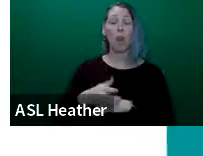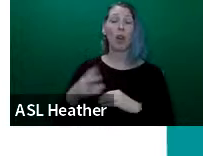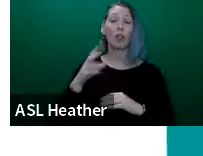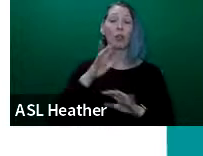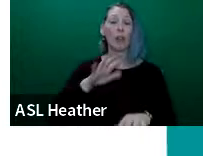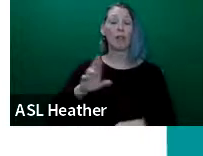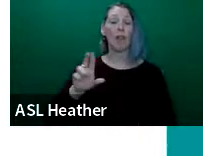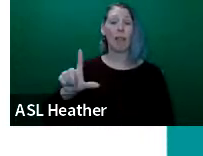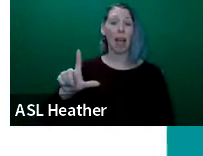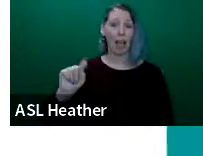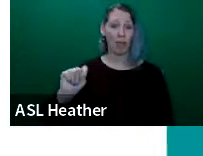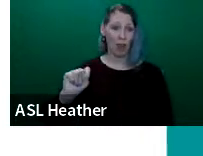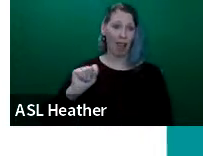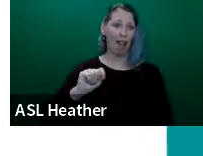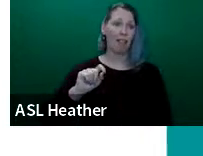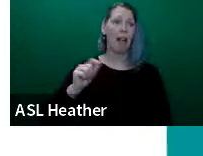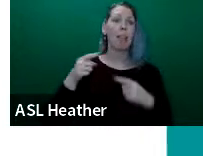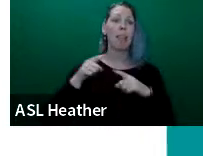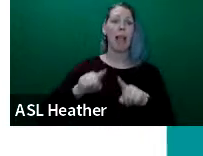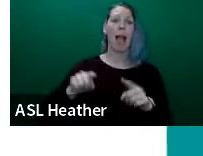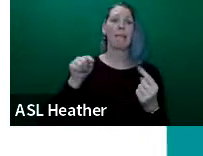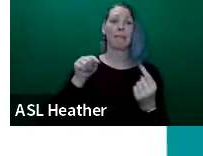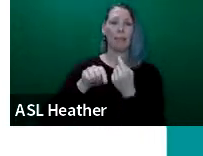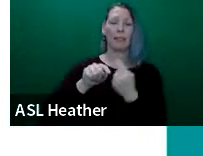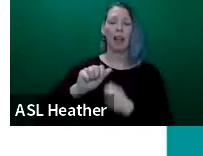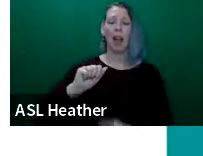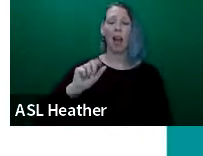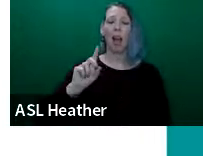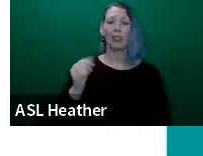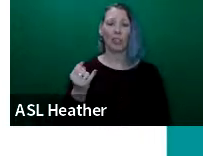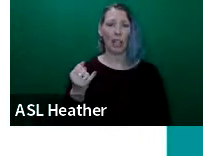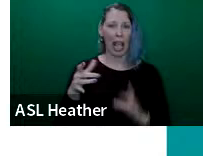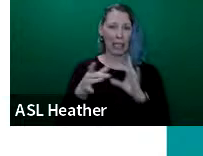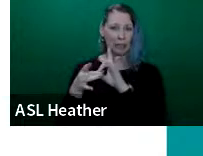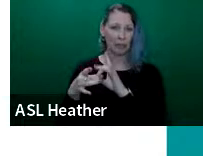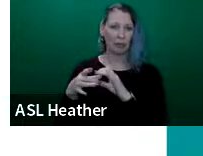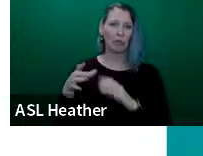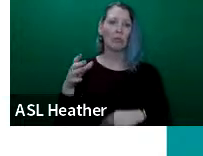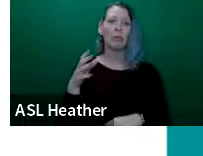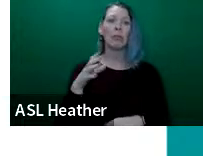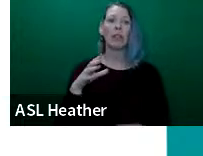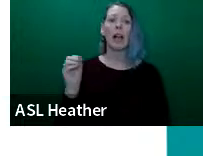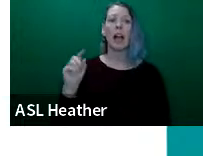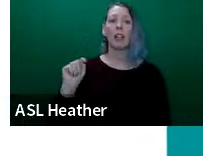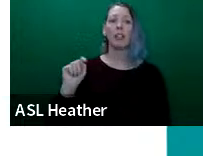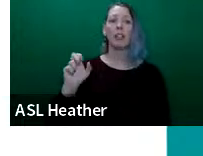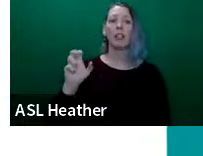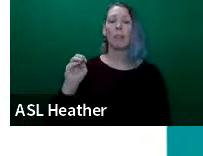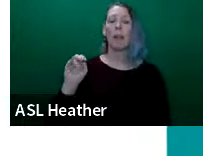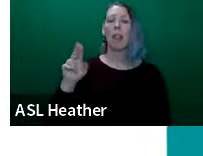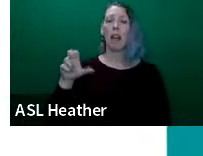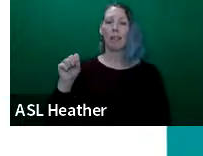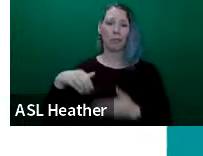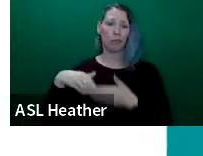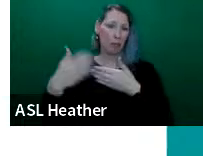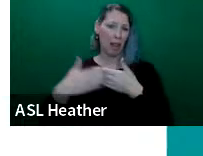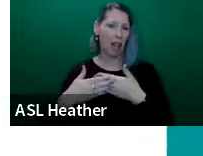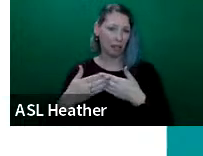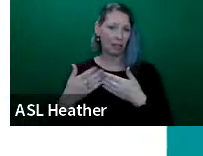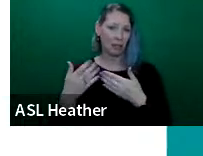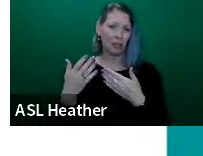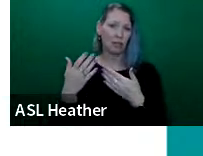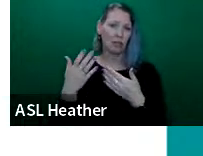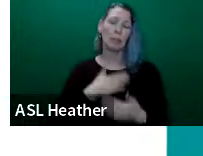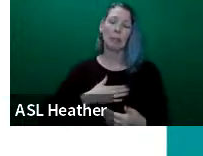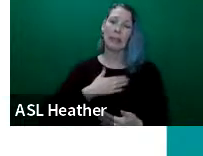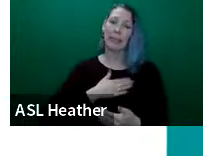transit, the alignment, I-5 running adjacent, and looking at a terminus will be next. Again,